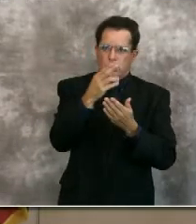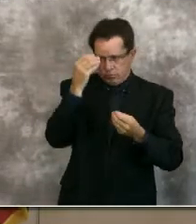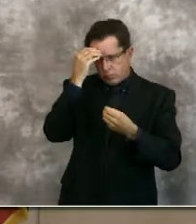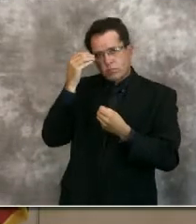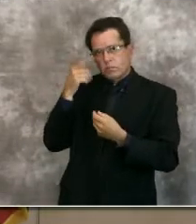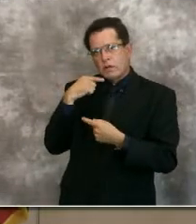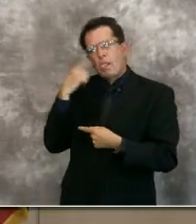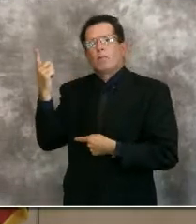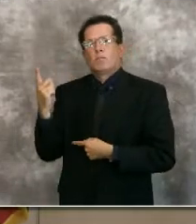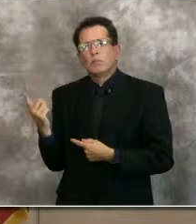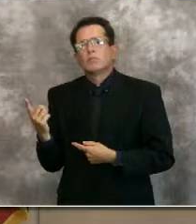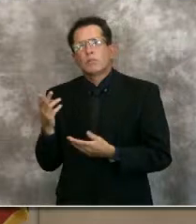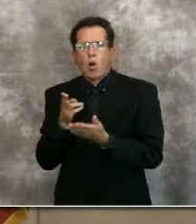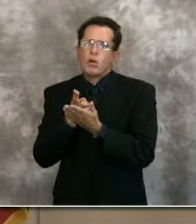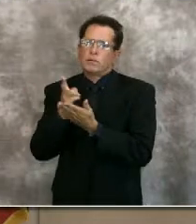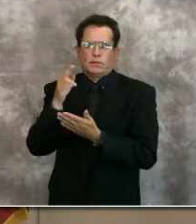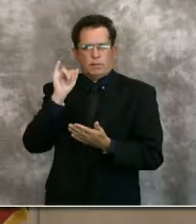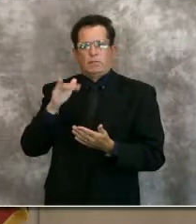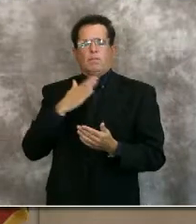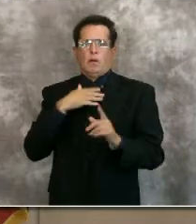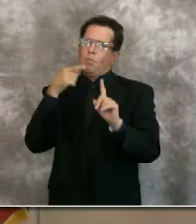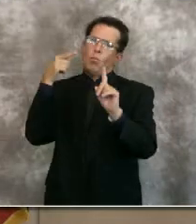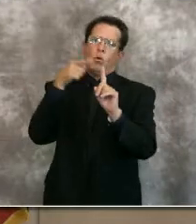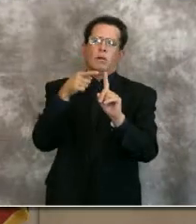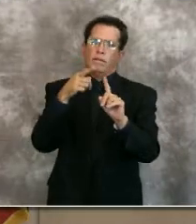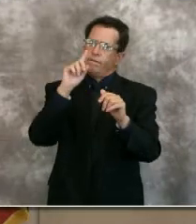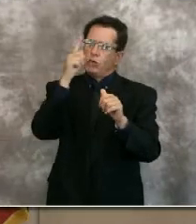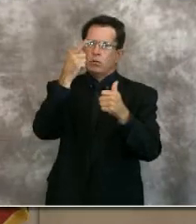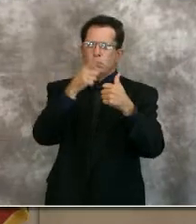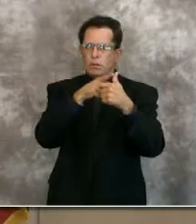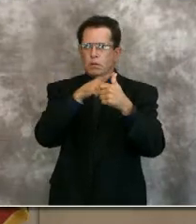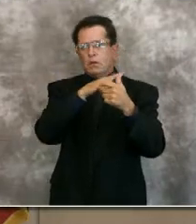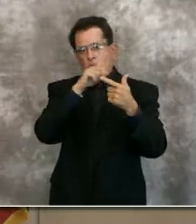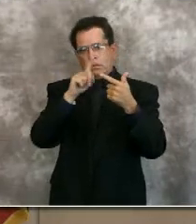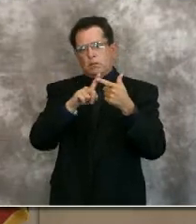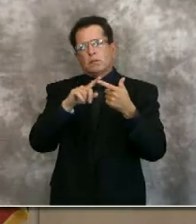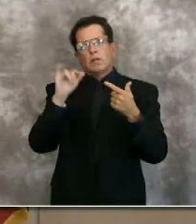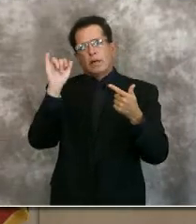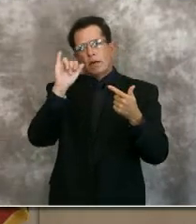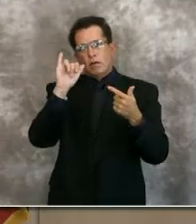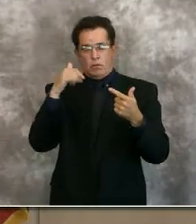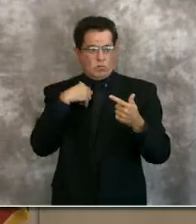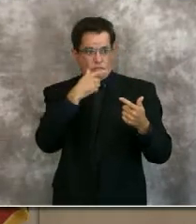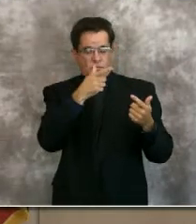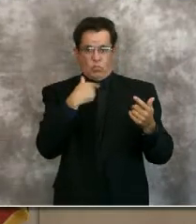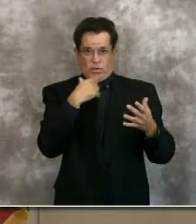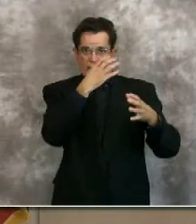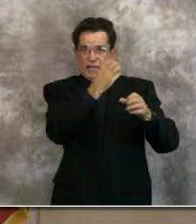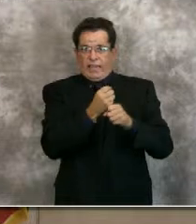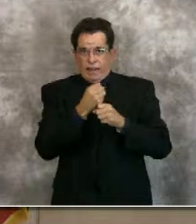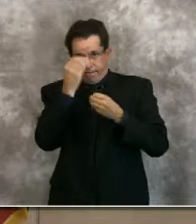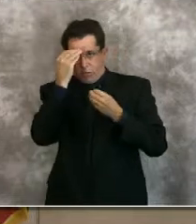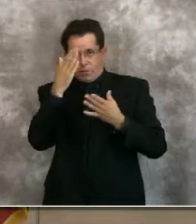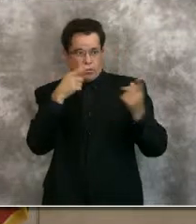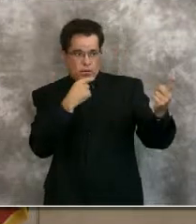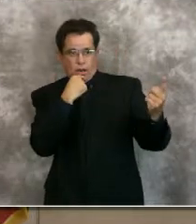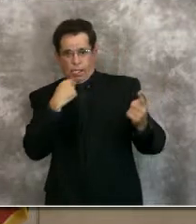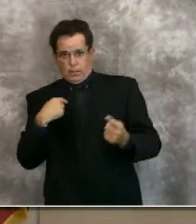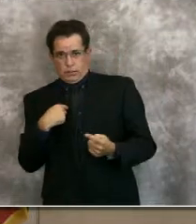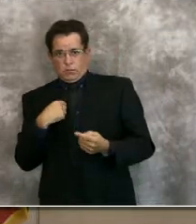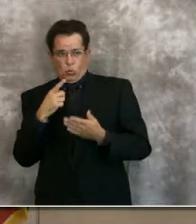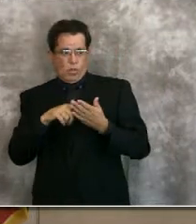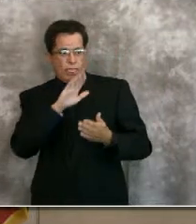that's the first point I'd like to make. Second of all, we can only get the information that we get. That is, people tell us what they